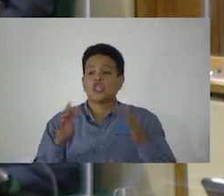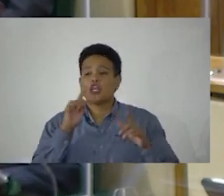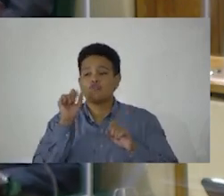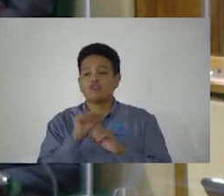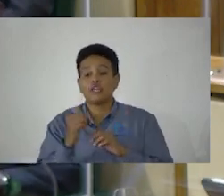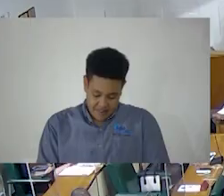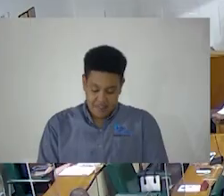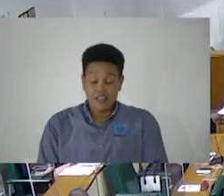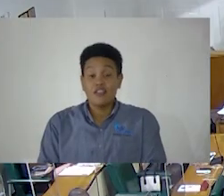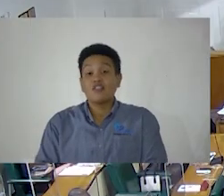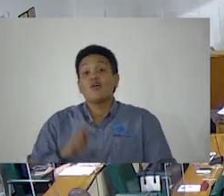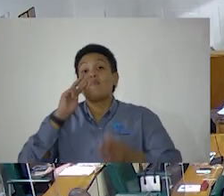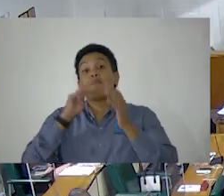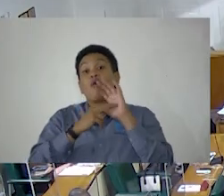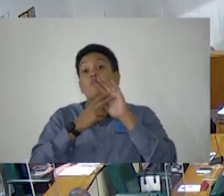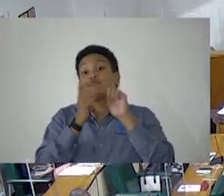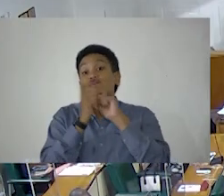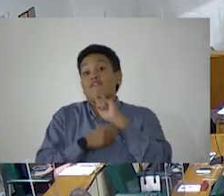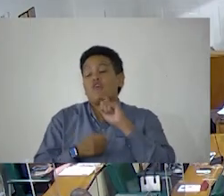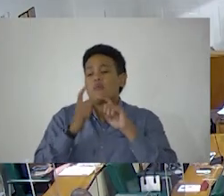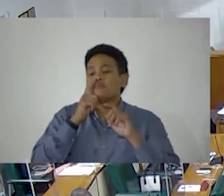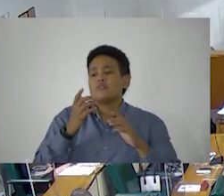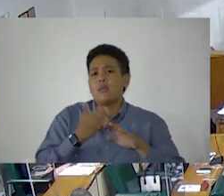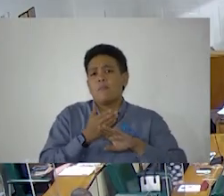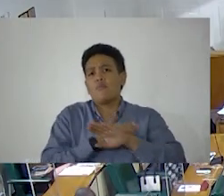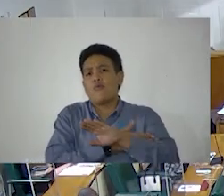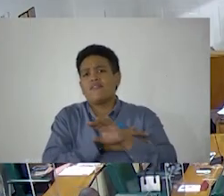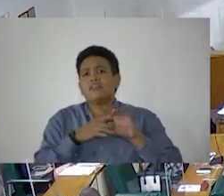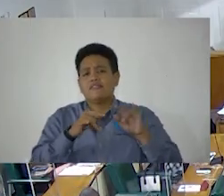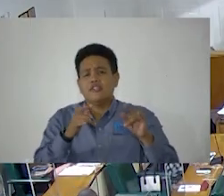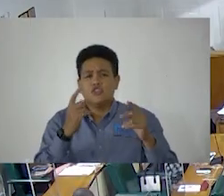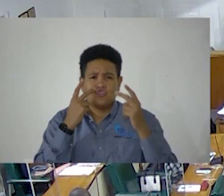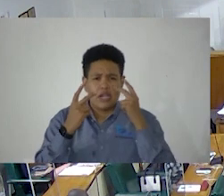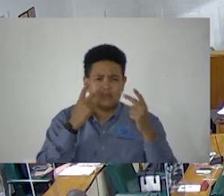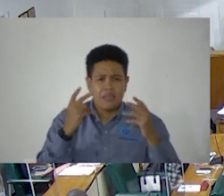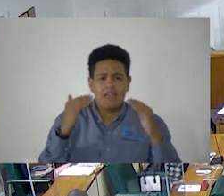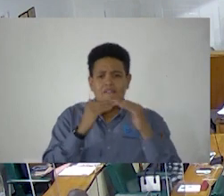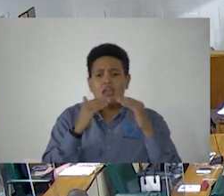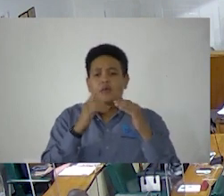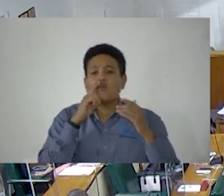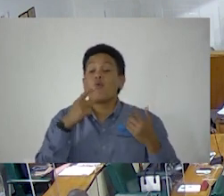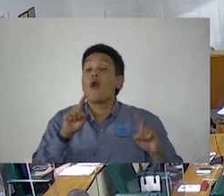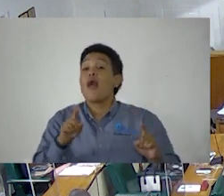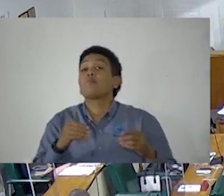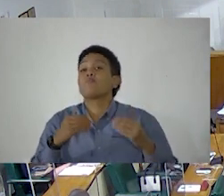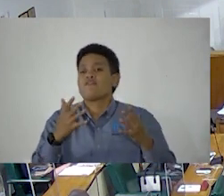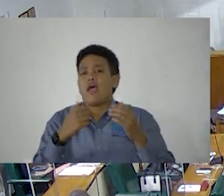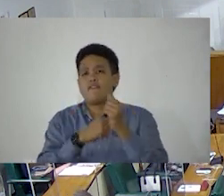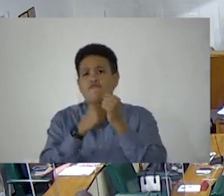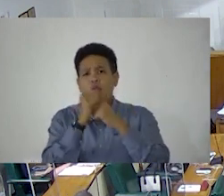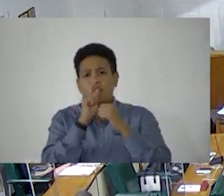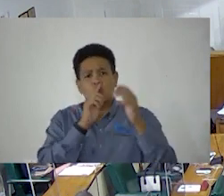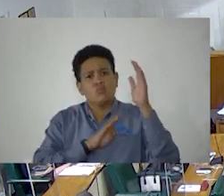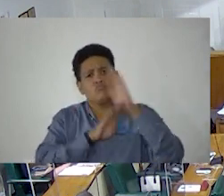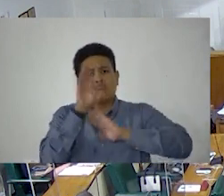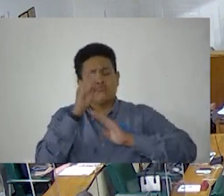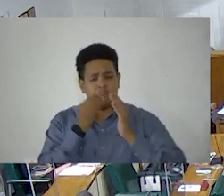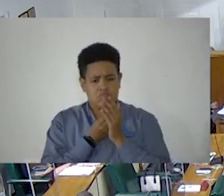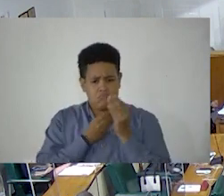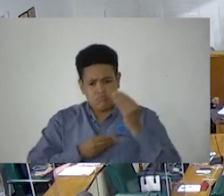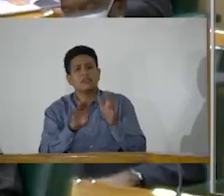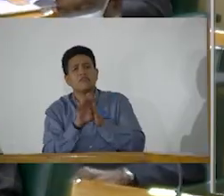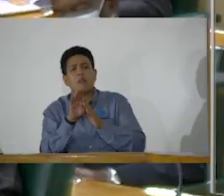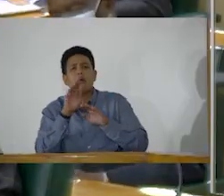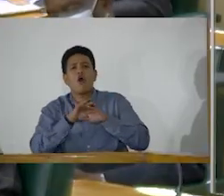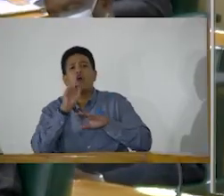investors, the government issued a request for applications, RFA, for approved integrated resort developments on October 6,